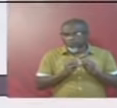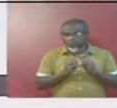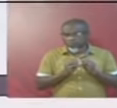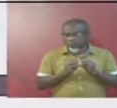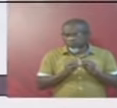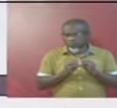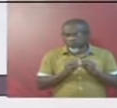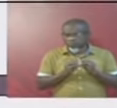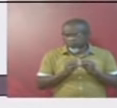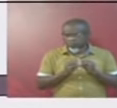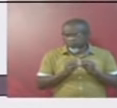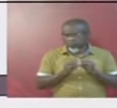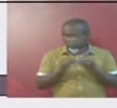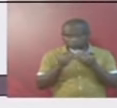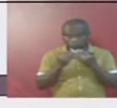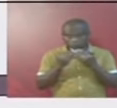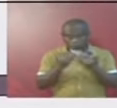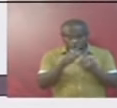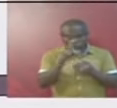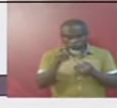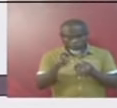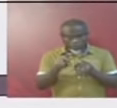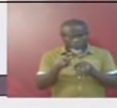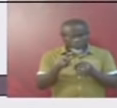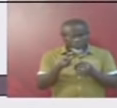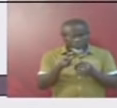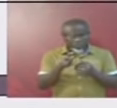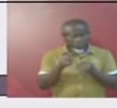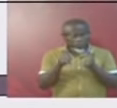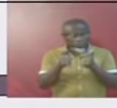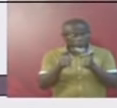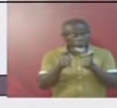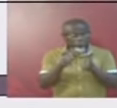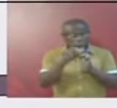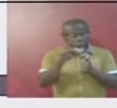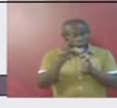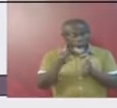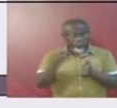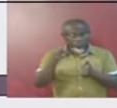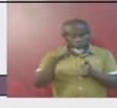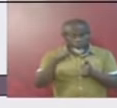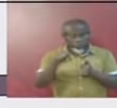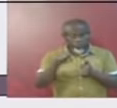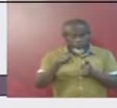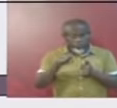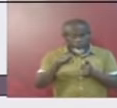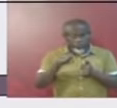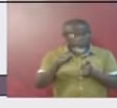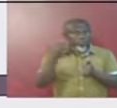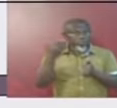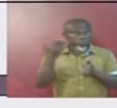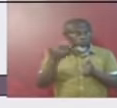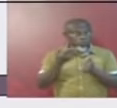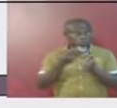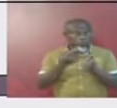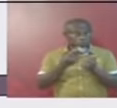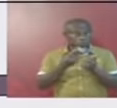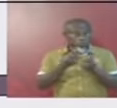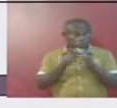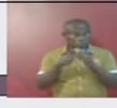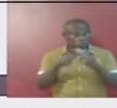Ms. Lindo. And I think it's a very insightful question, since we've been speaking about separate epidemics of